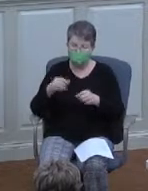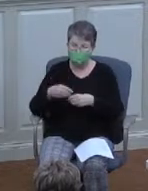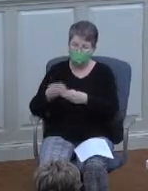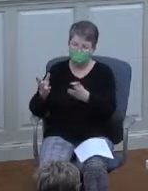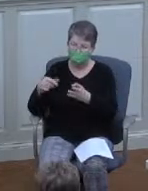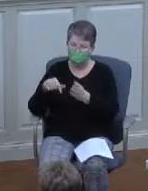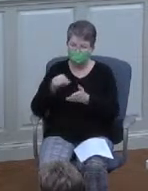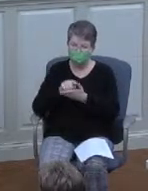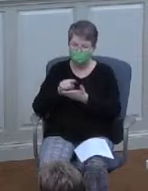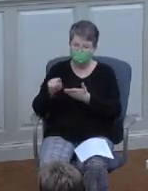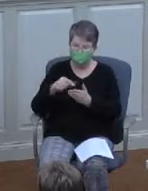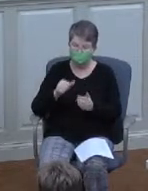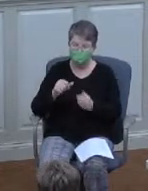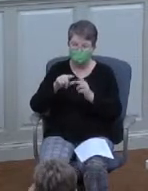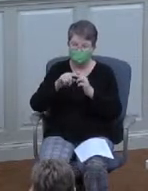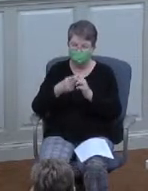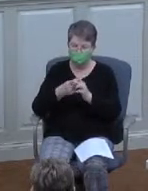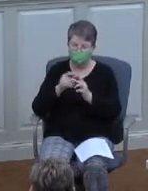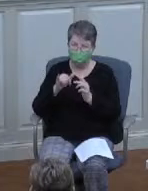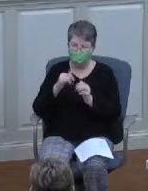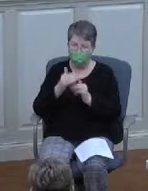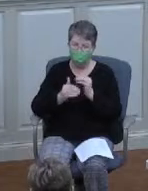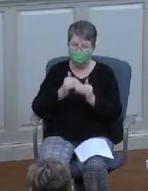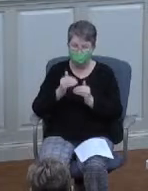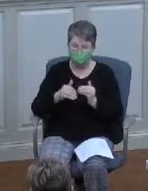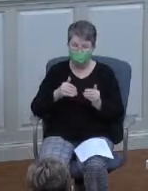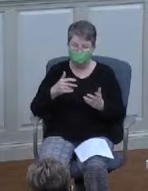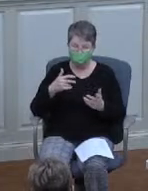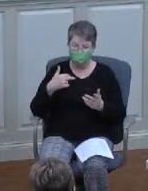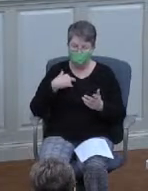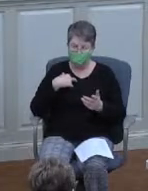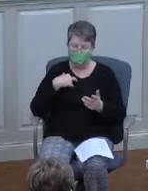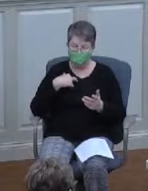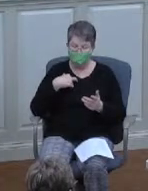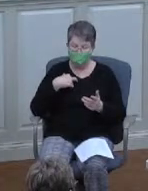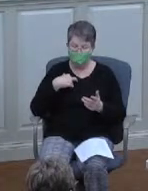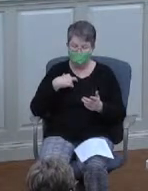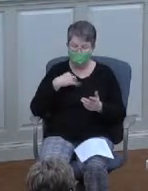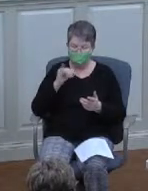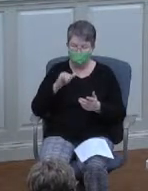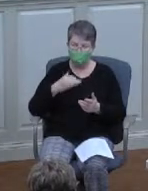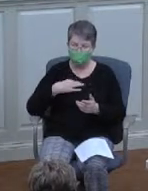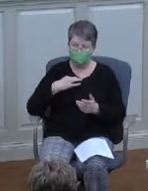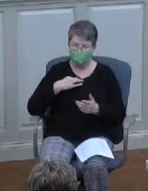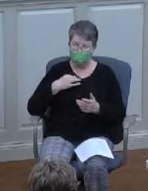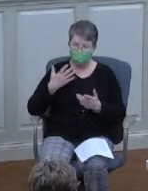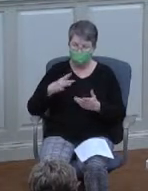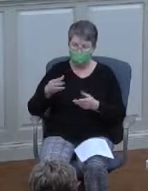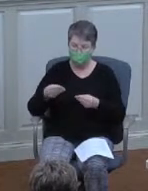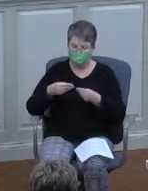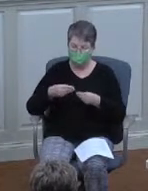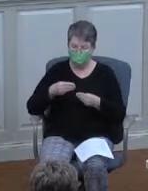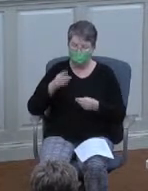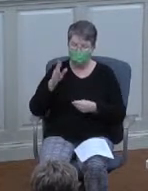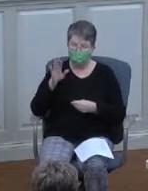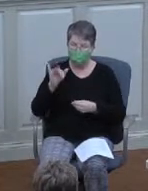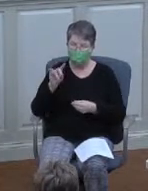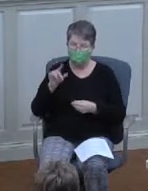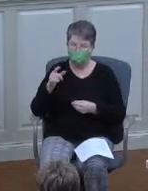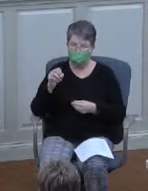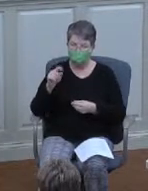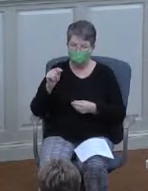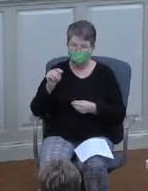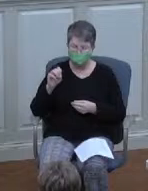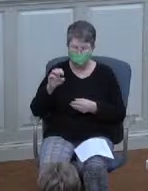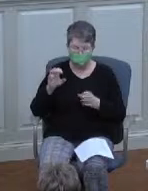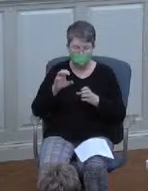some point, we can actually start that process. We have those applications in hand, approved. Bridget has done a terrific job